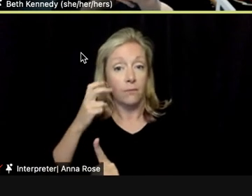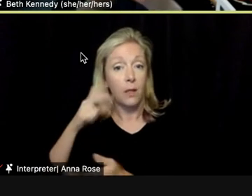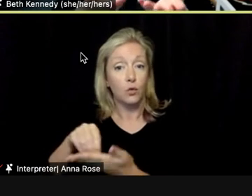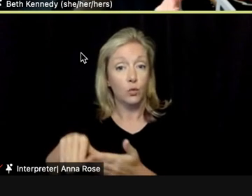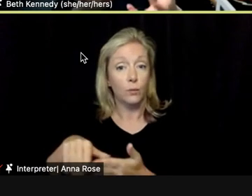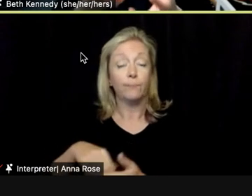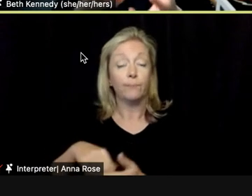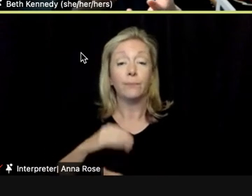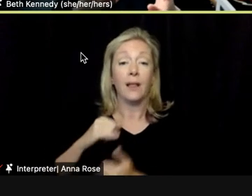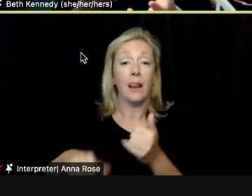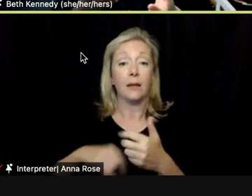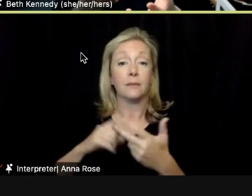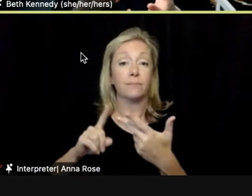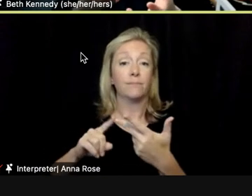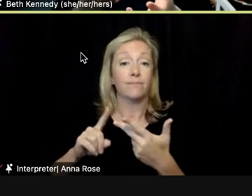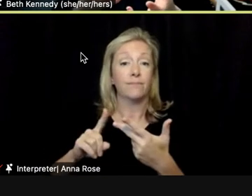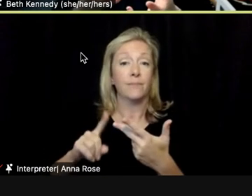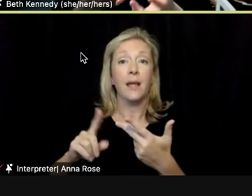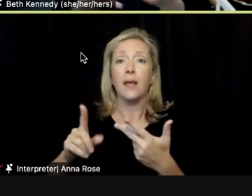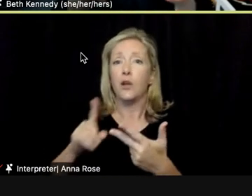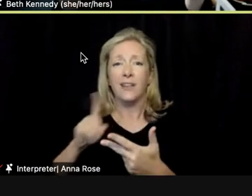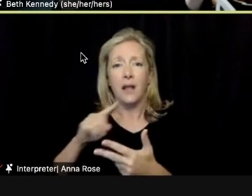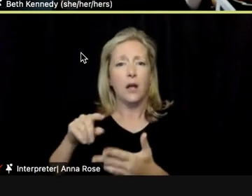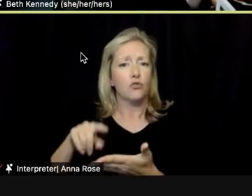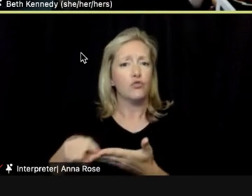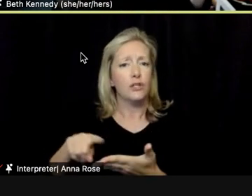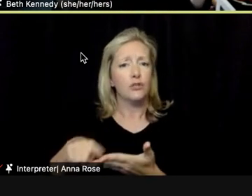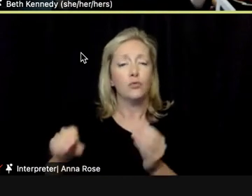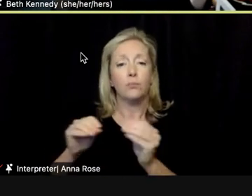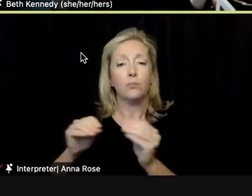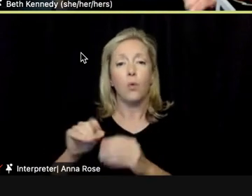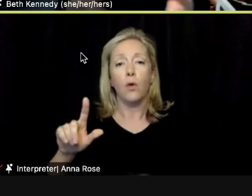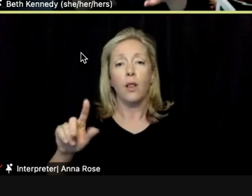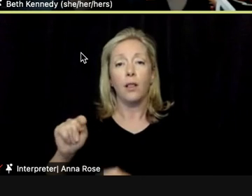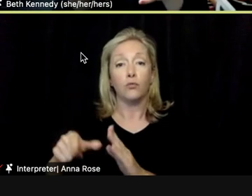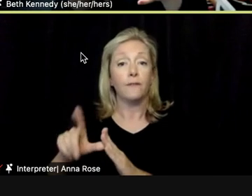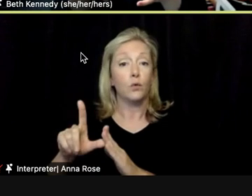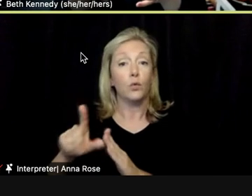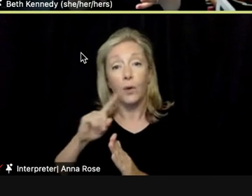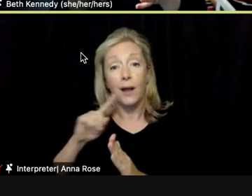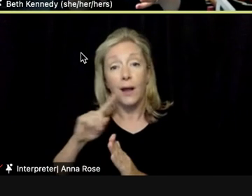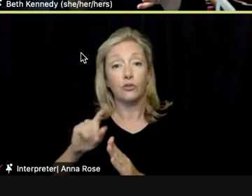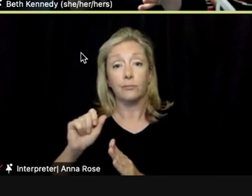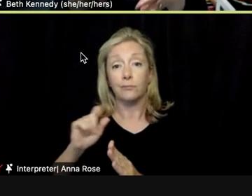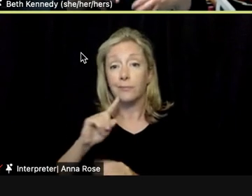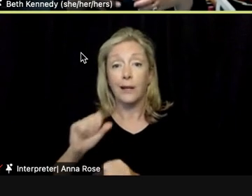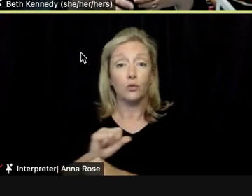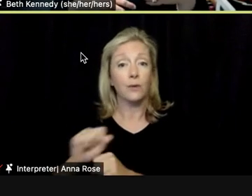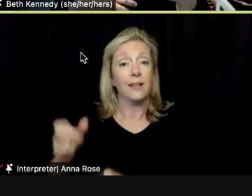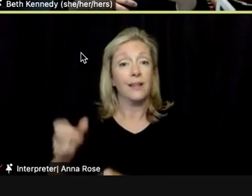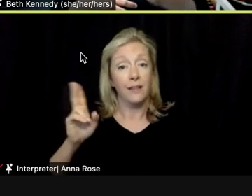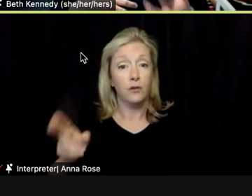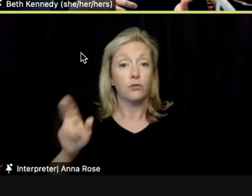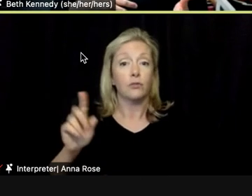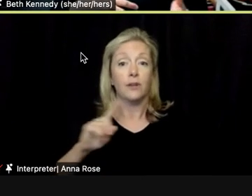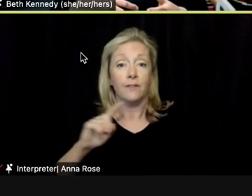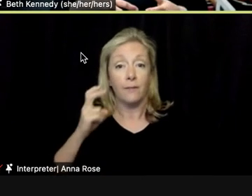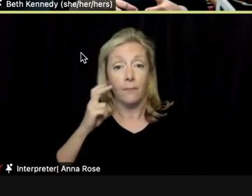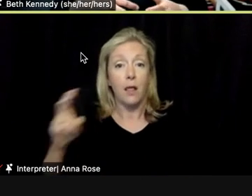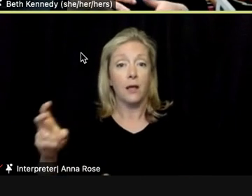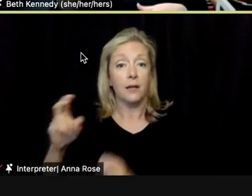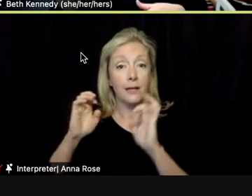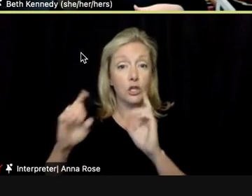final study is actually just more like a literature review. It's actually kind of the history of deafblind education, and it talks about teachers